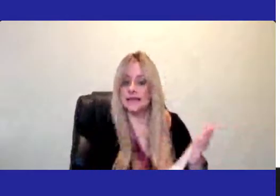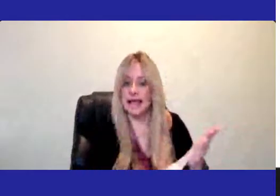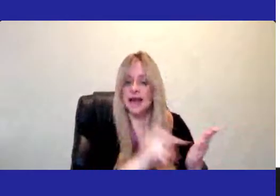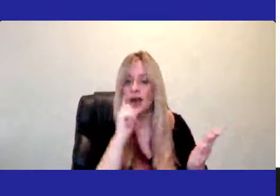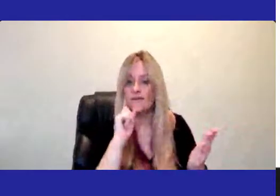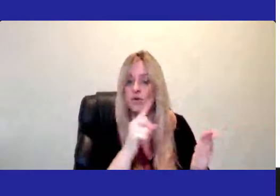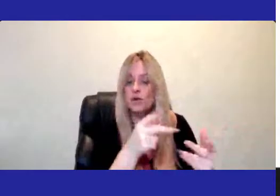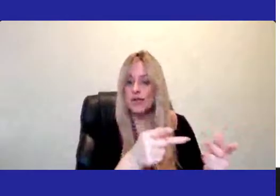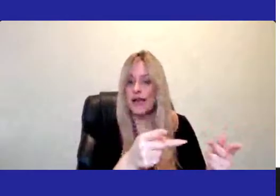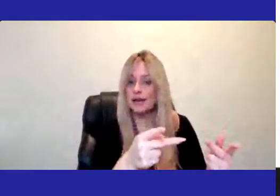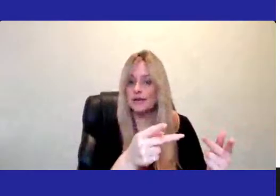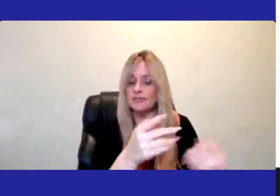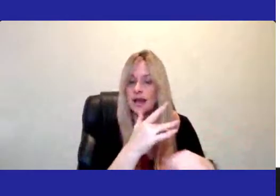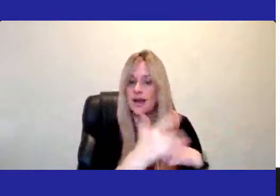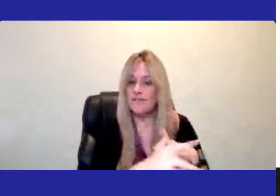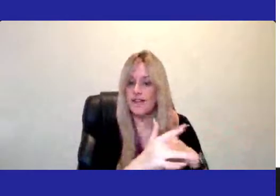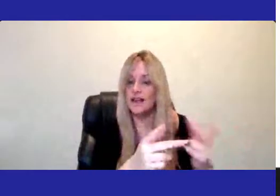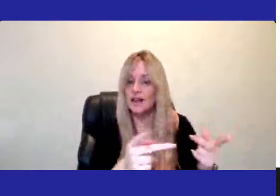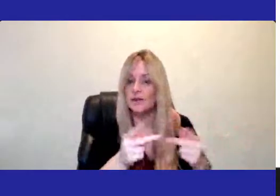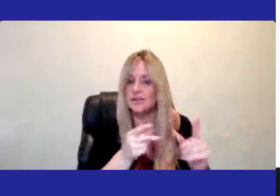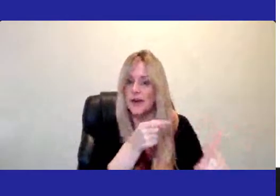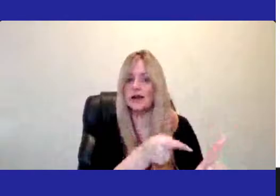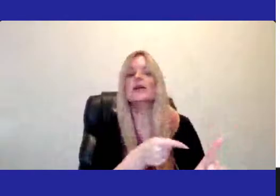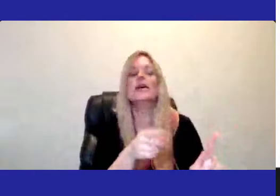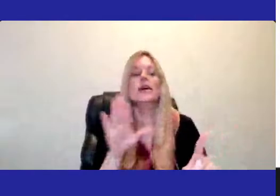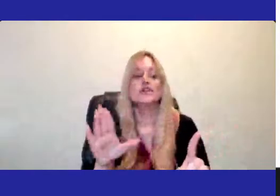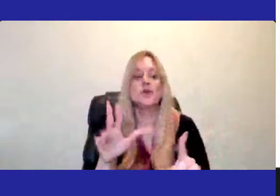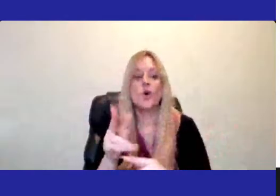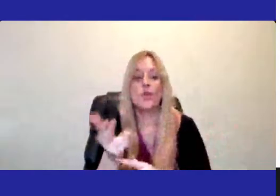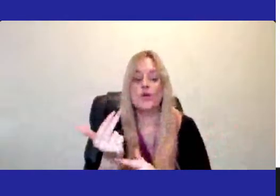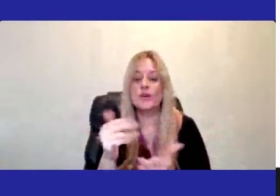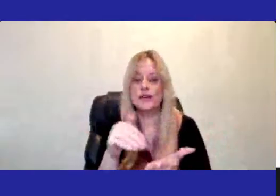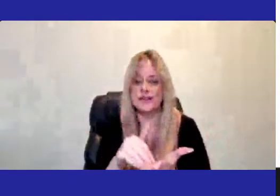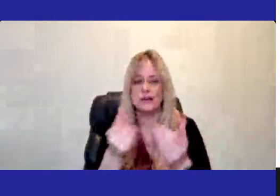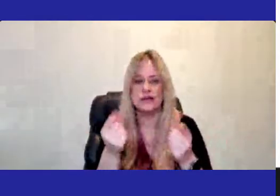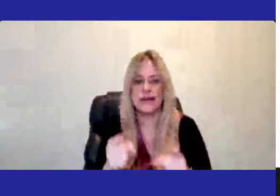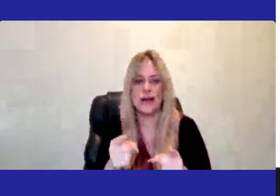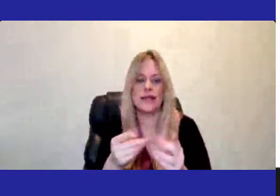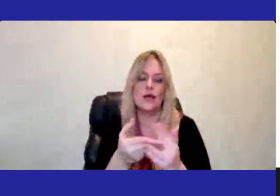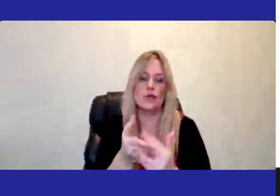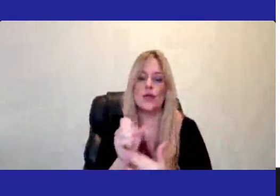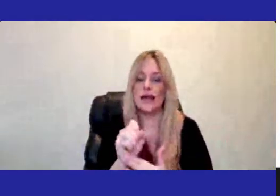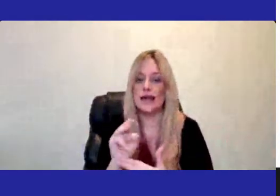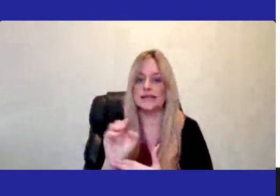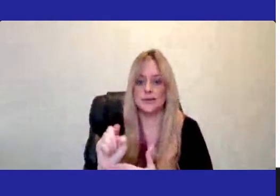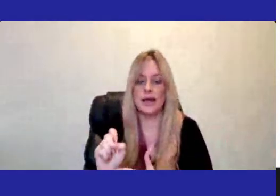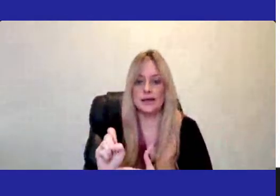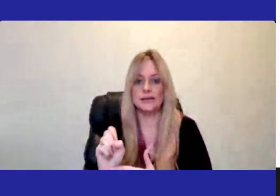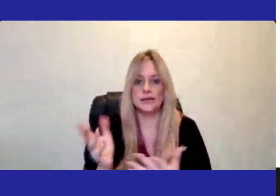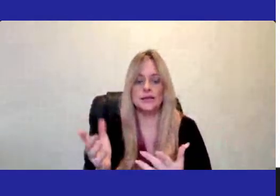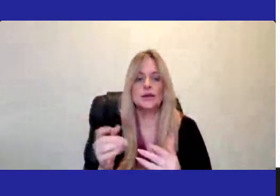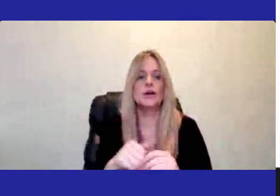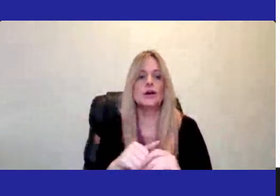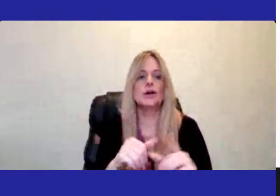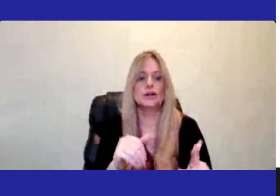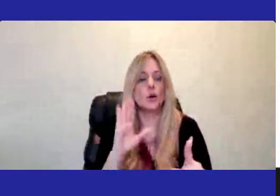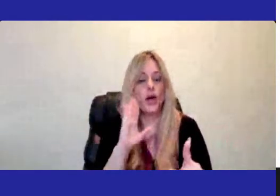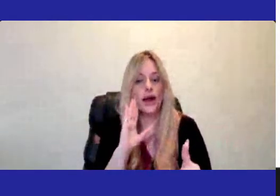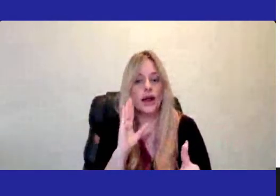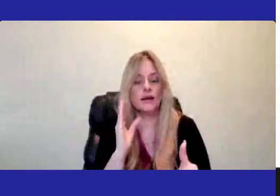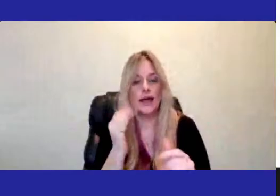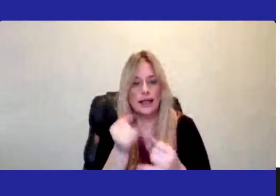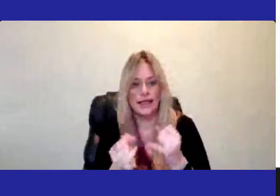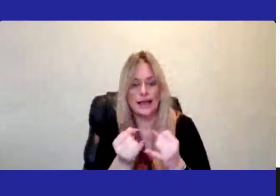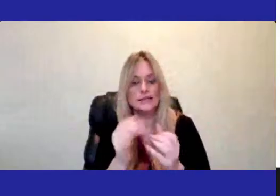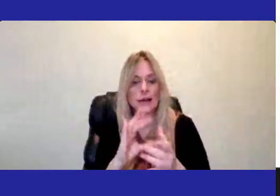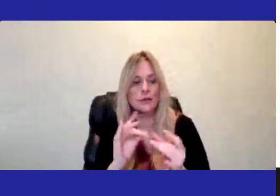of those were done just through this SMS pathway. There's other pathways to get them scheduled, but just through this pathway. And the last thing I'll say